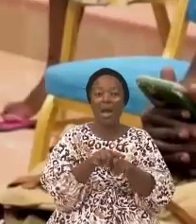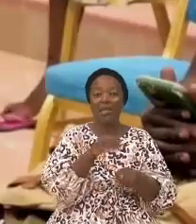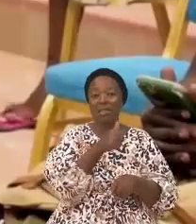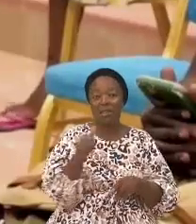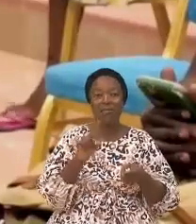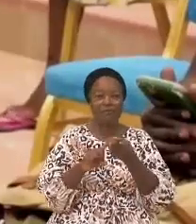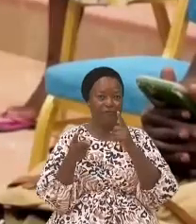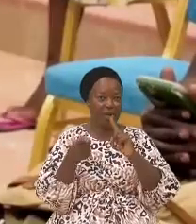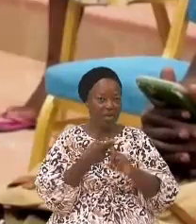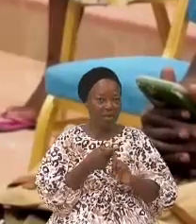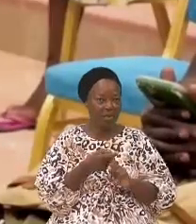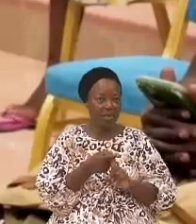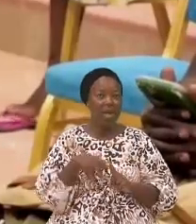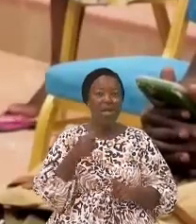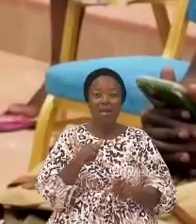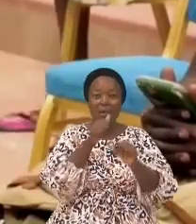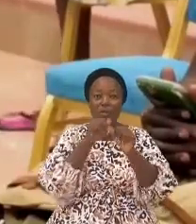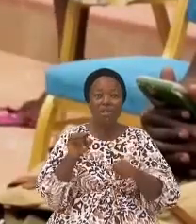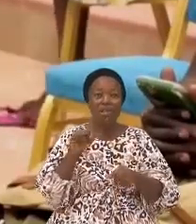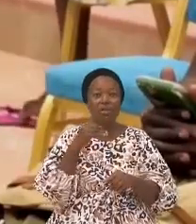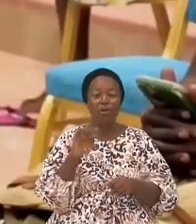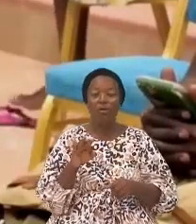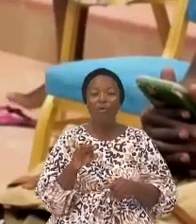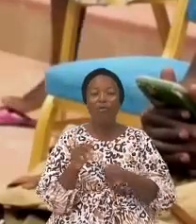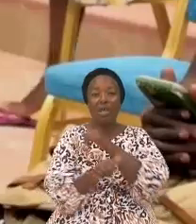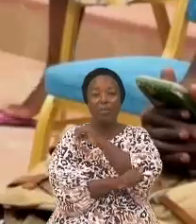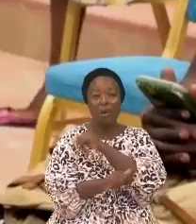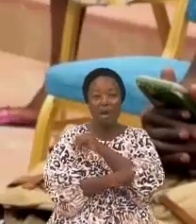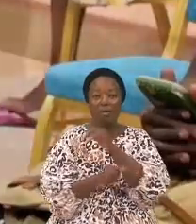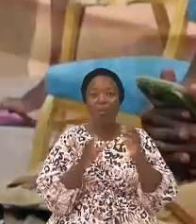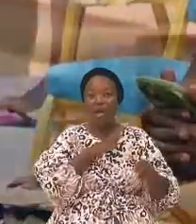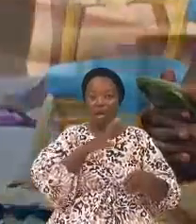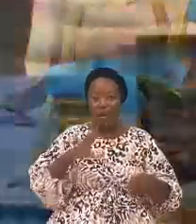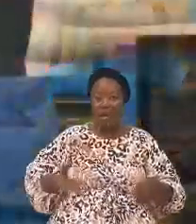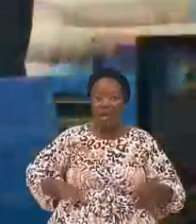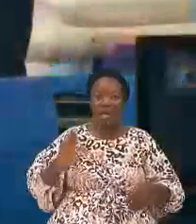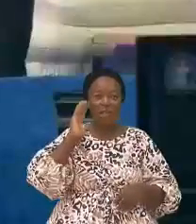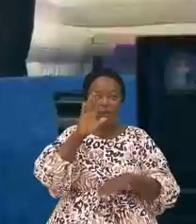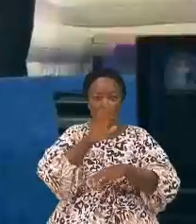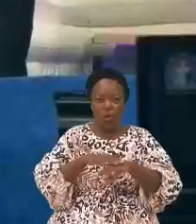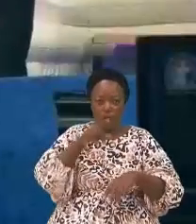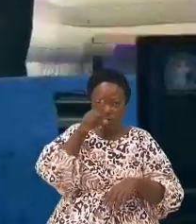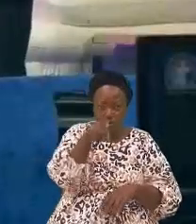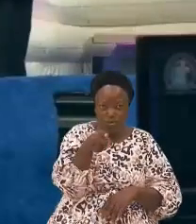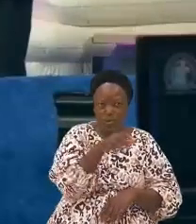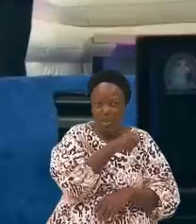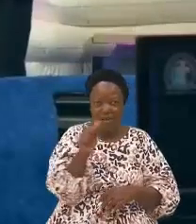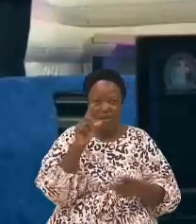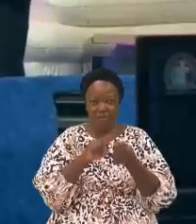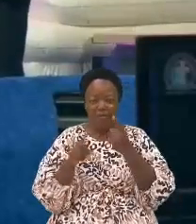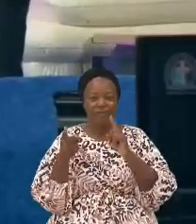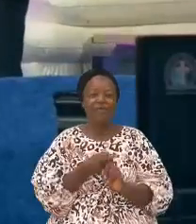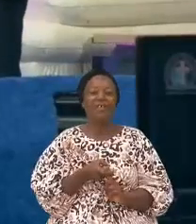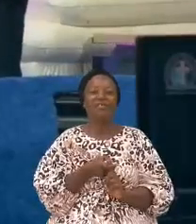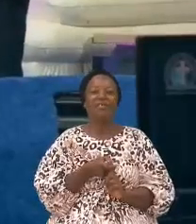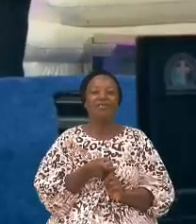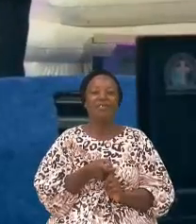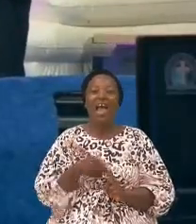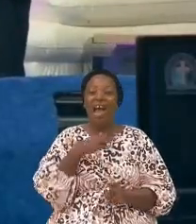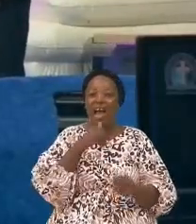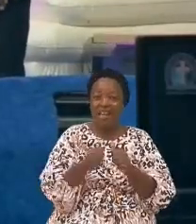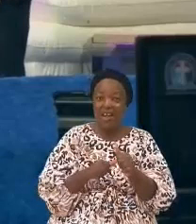God counted Abraham as a friend. The blessing of Abraham, Christ, will